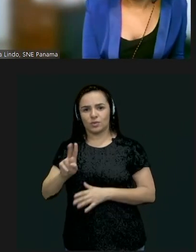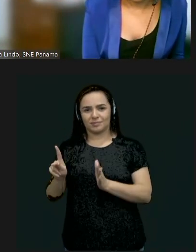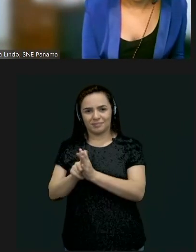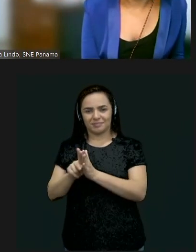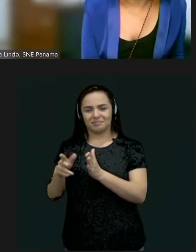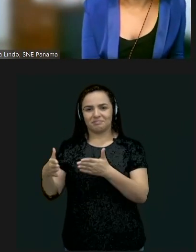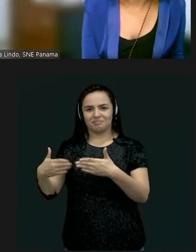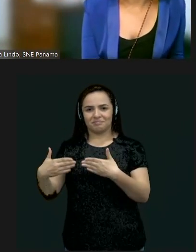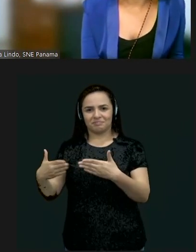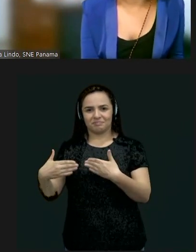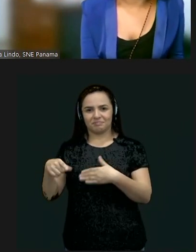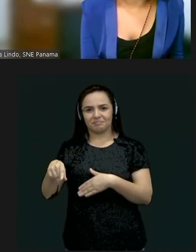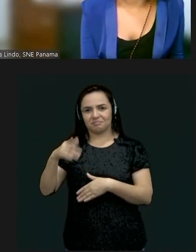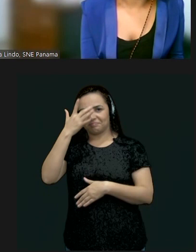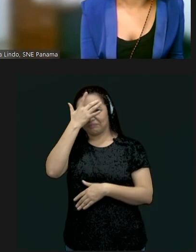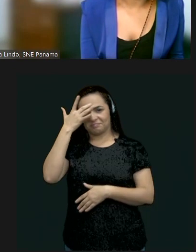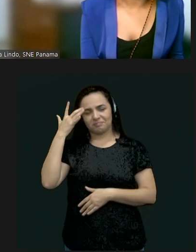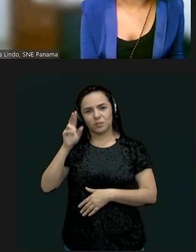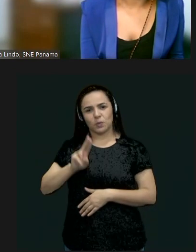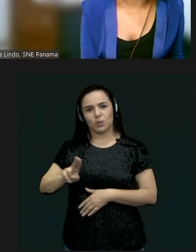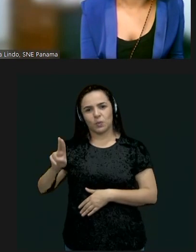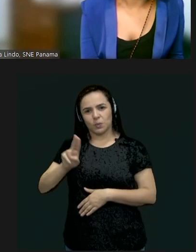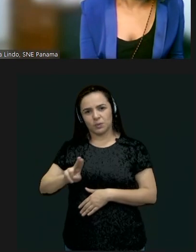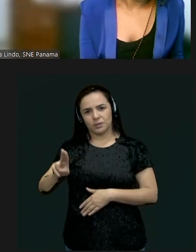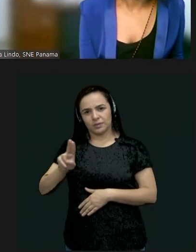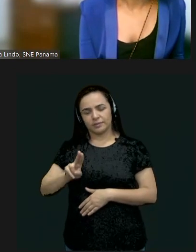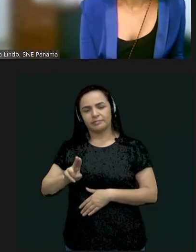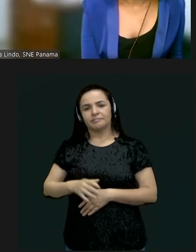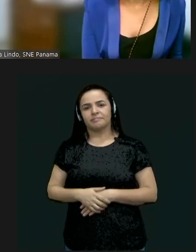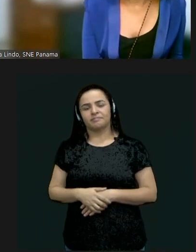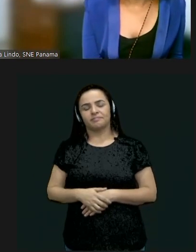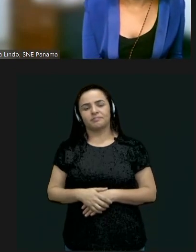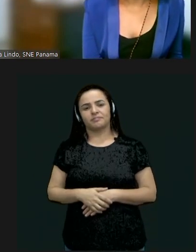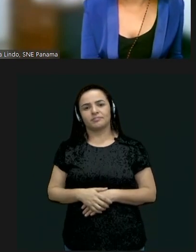domestic purposes. So one of the things that we are preparing with this